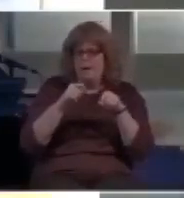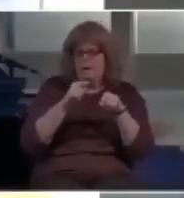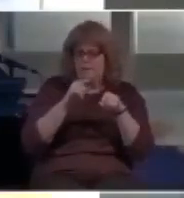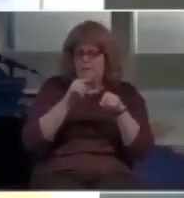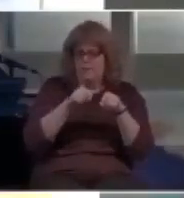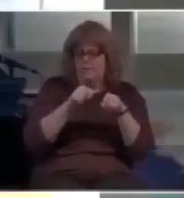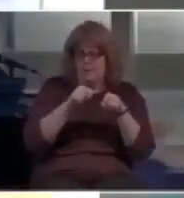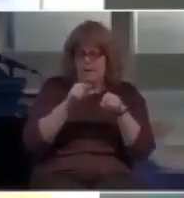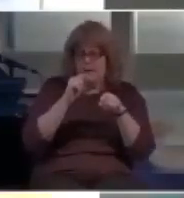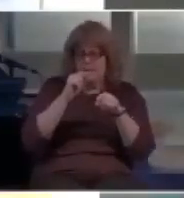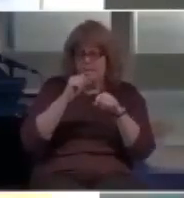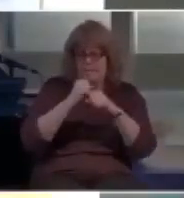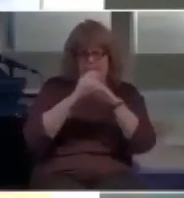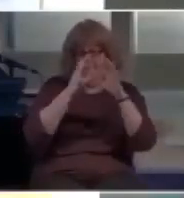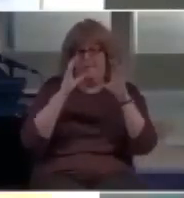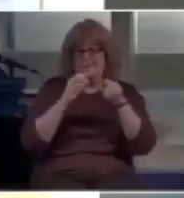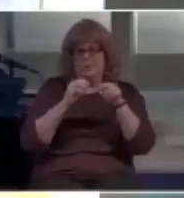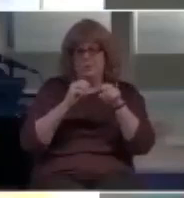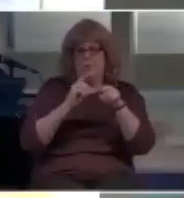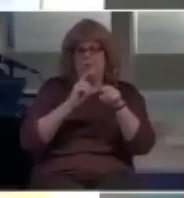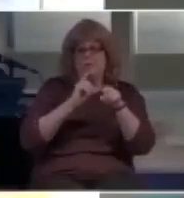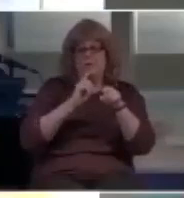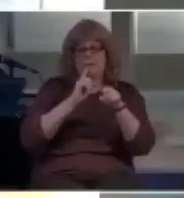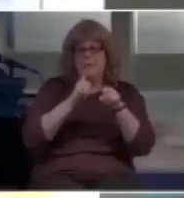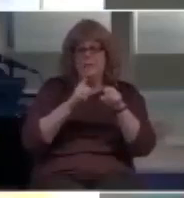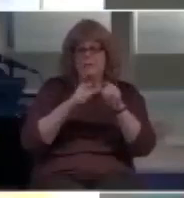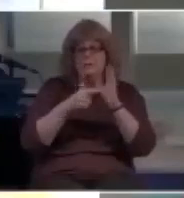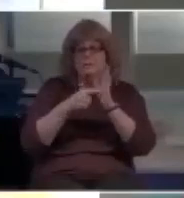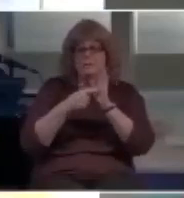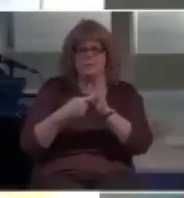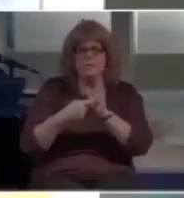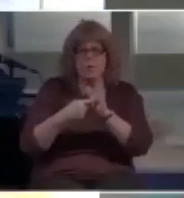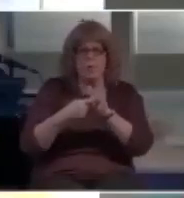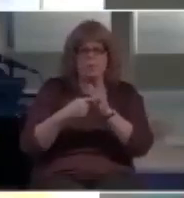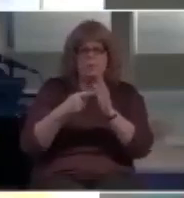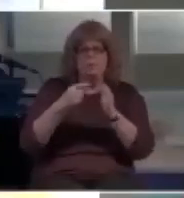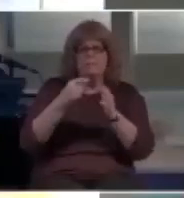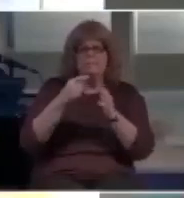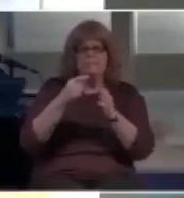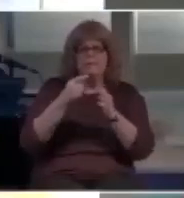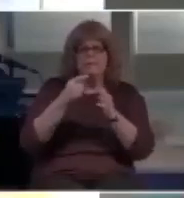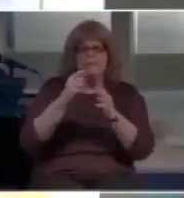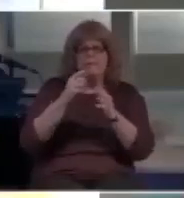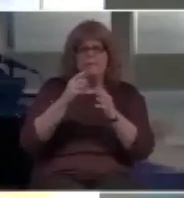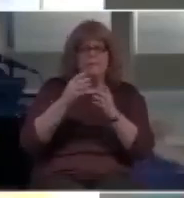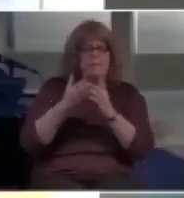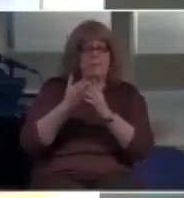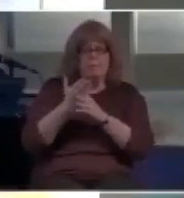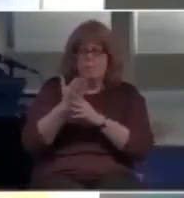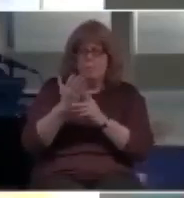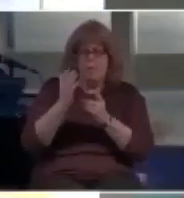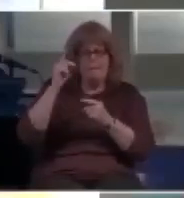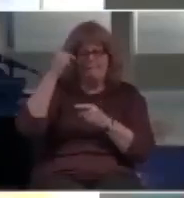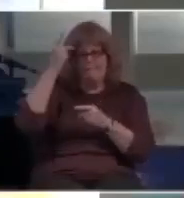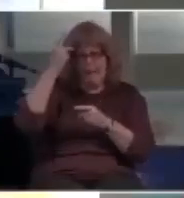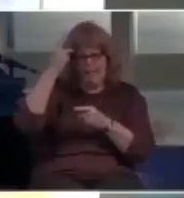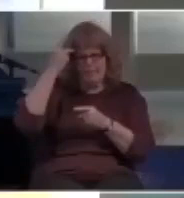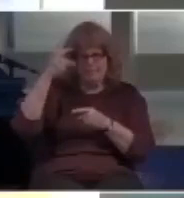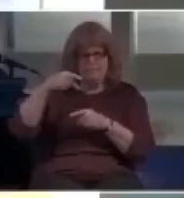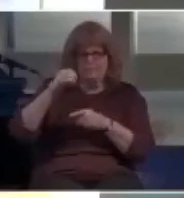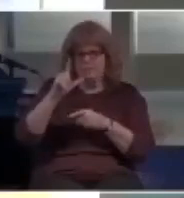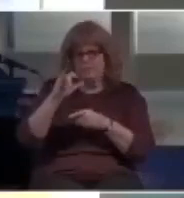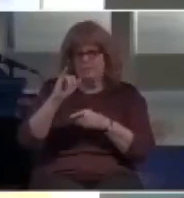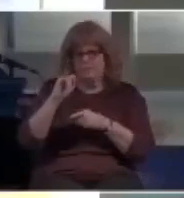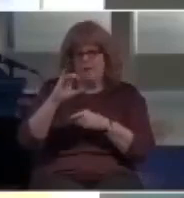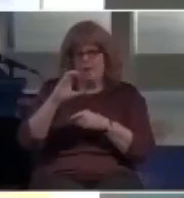for us is manifest in terms of politics. And so we're